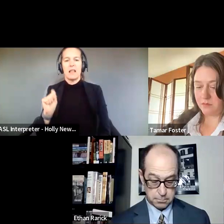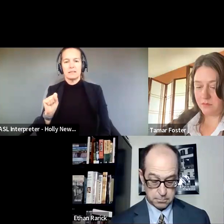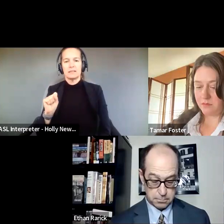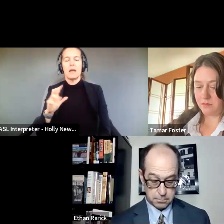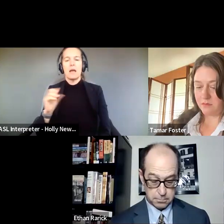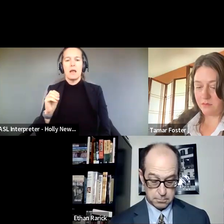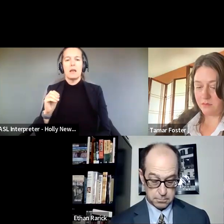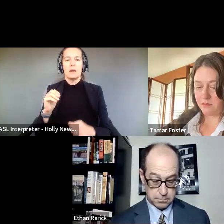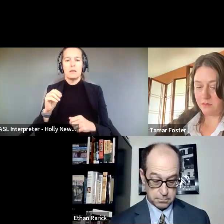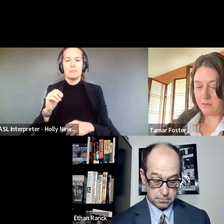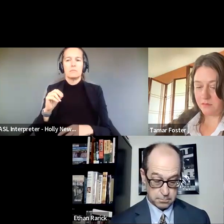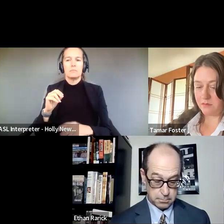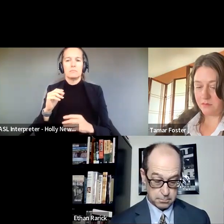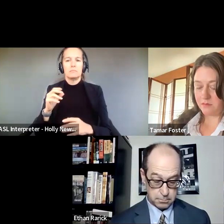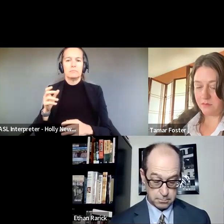mobile crisis services.